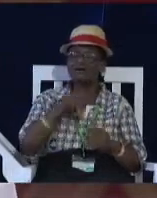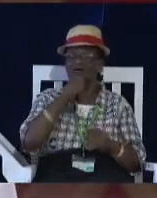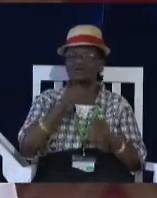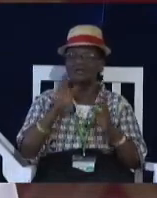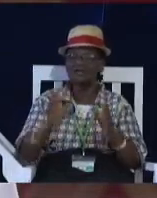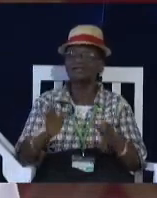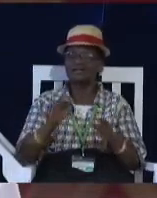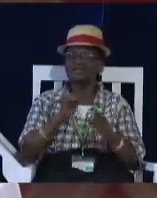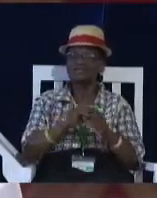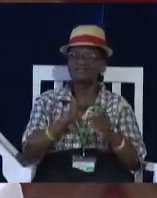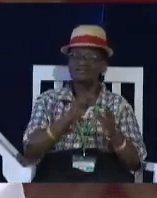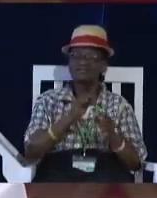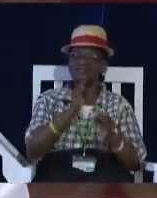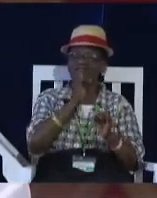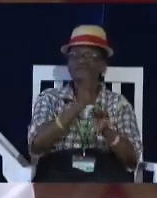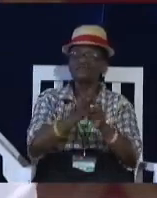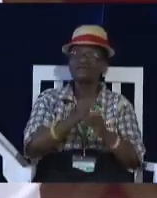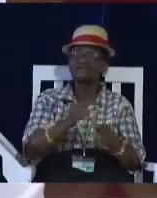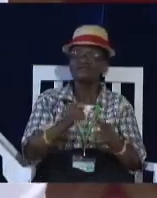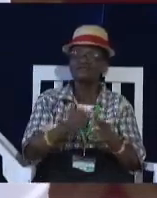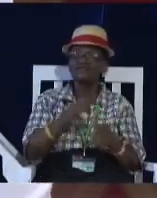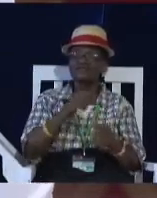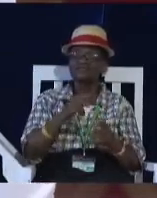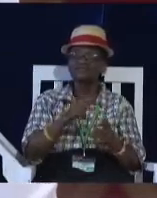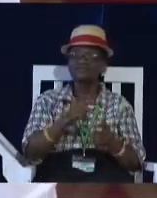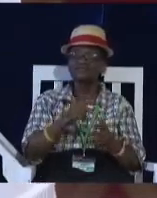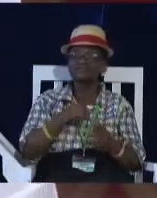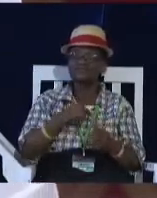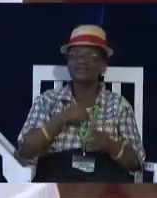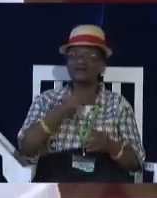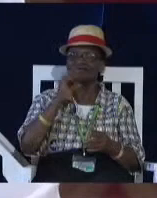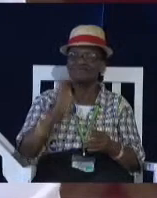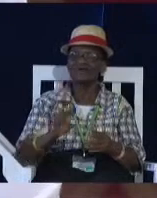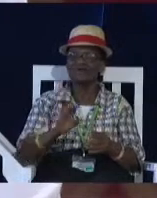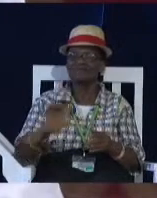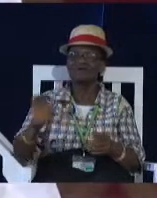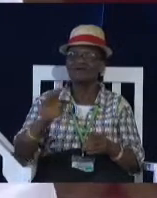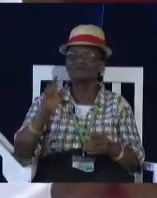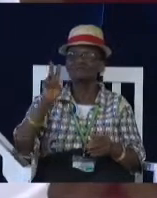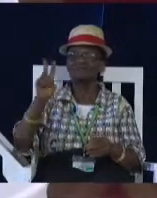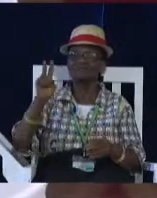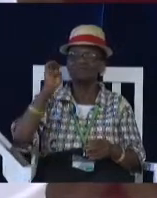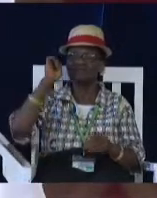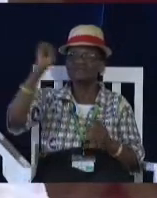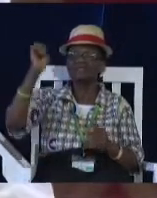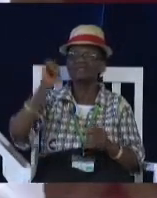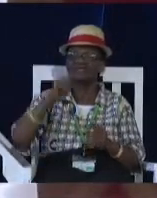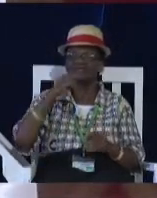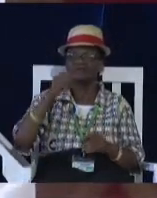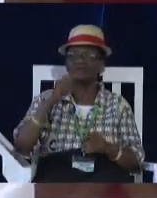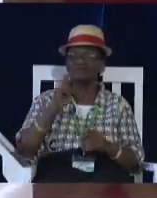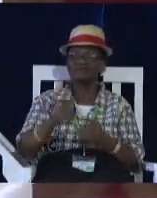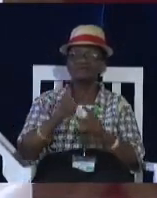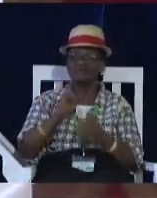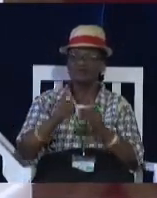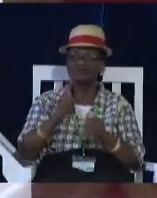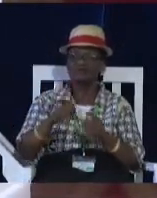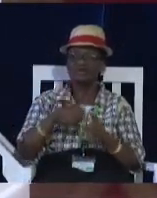Peter chapter 2, verse 2, 1 Peter 2, verse 2, he talked about newborn